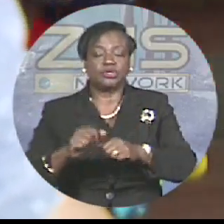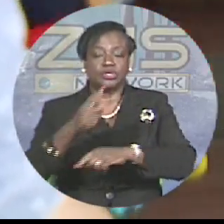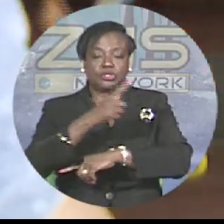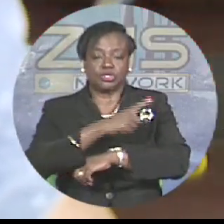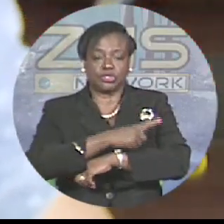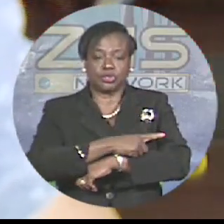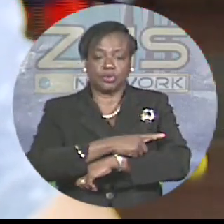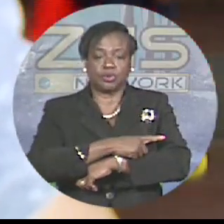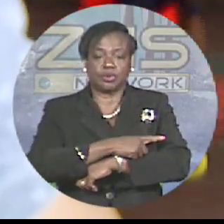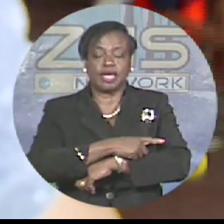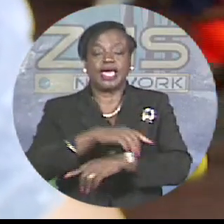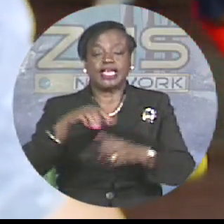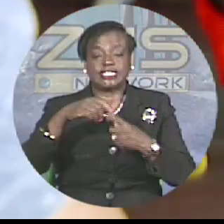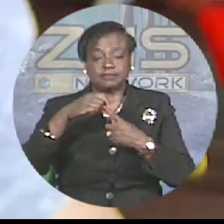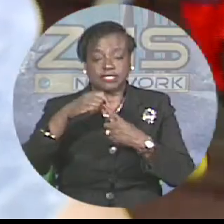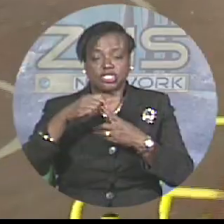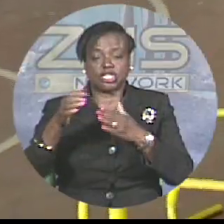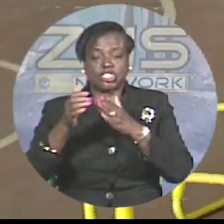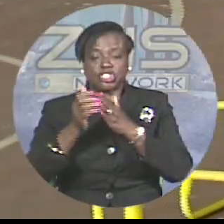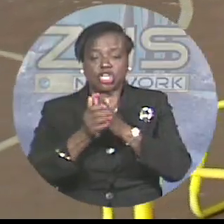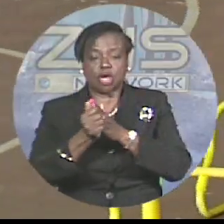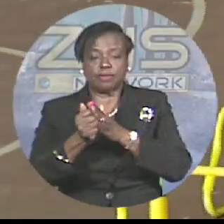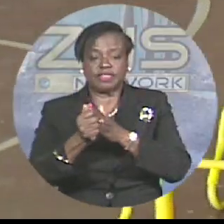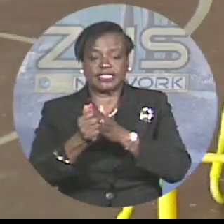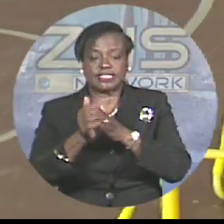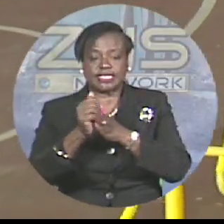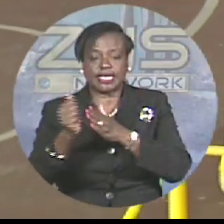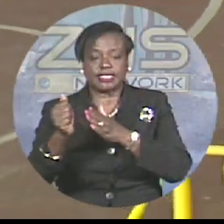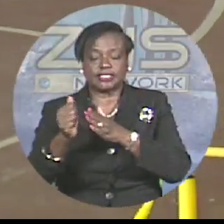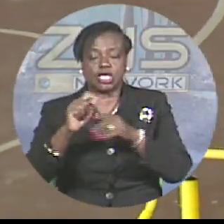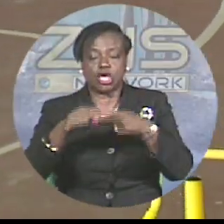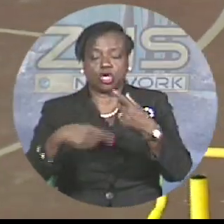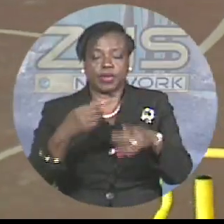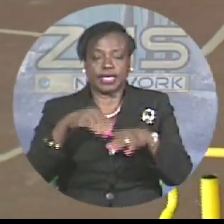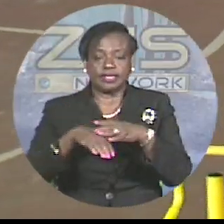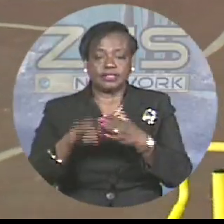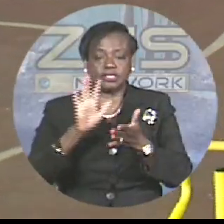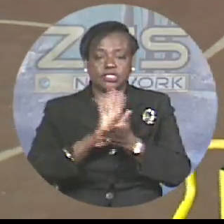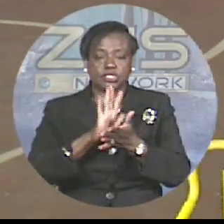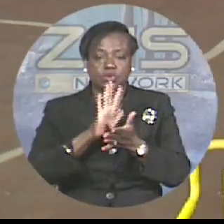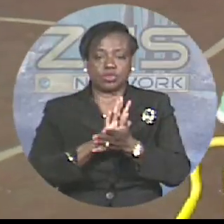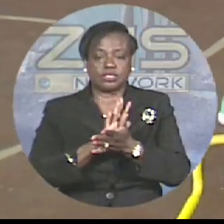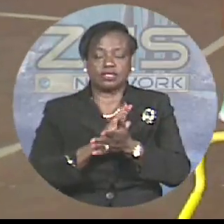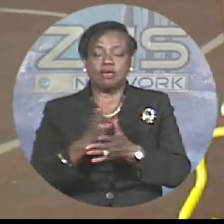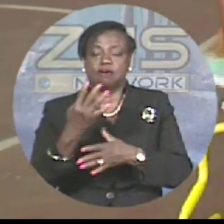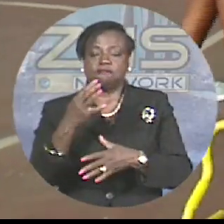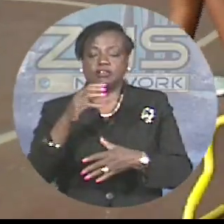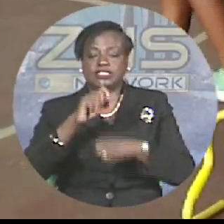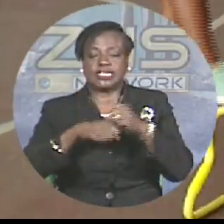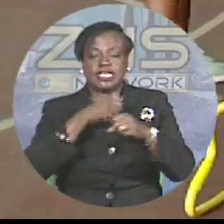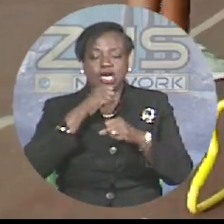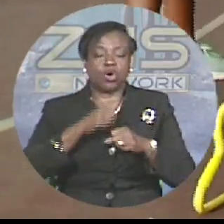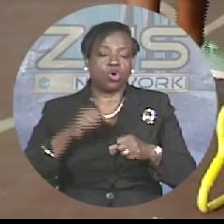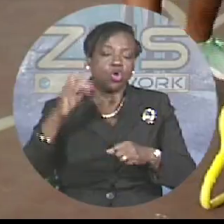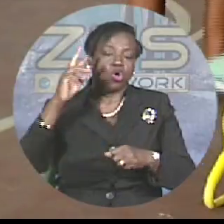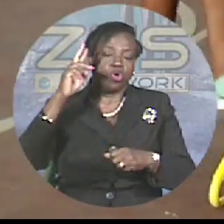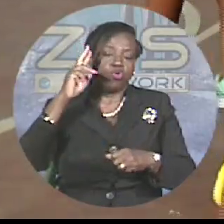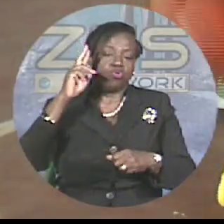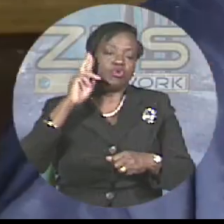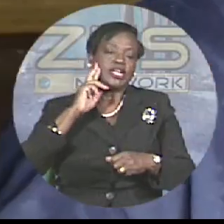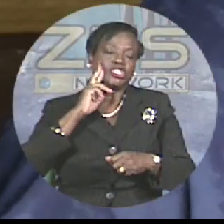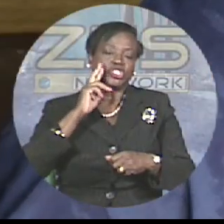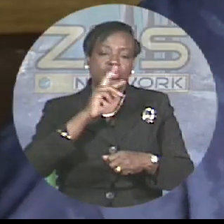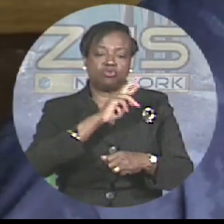to sharpen their skills going into school. Among the older players taking part in the camp are 14-year-old Rachel Roll of St. Augustine's